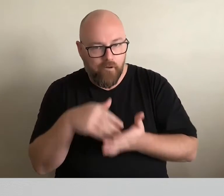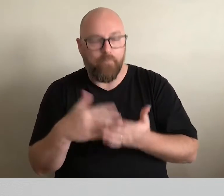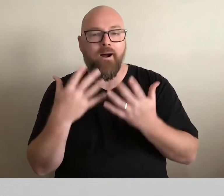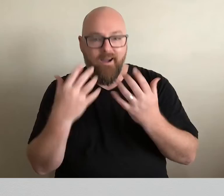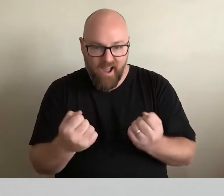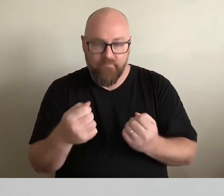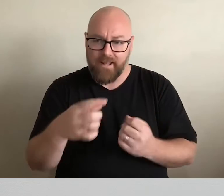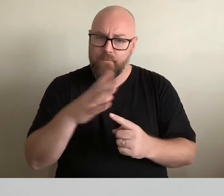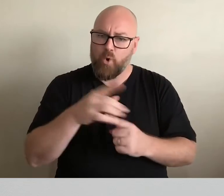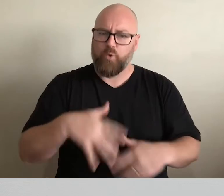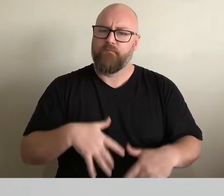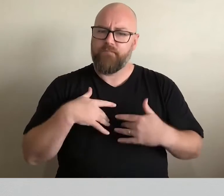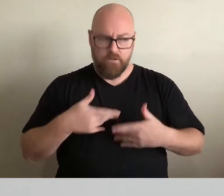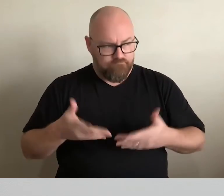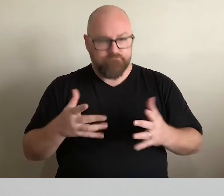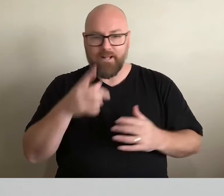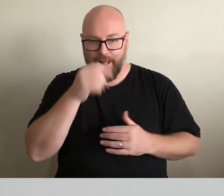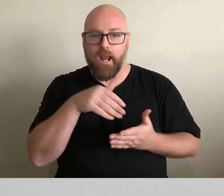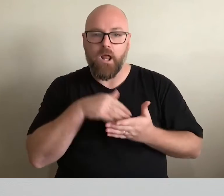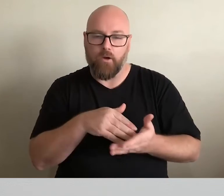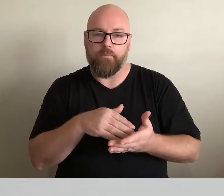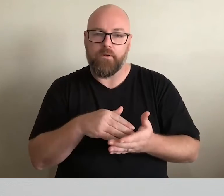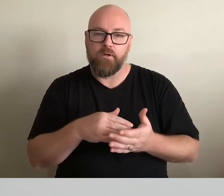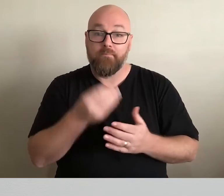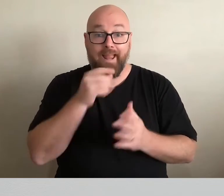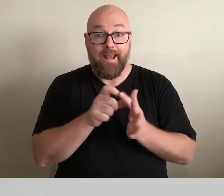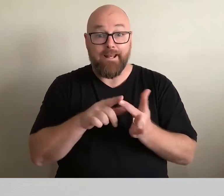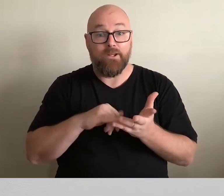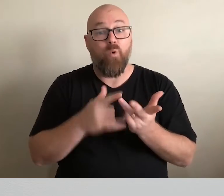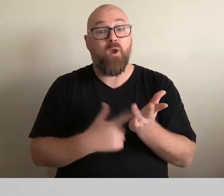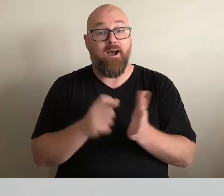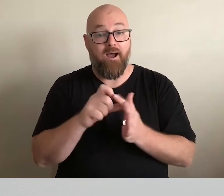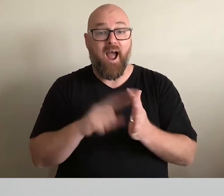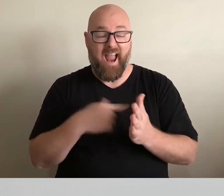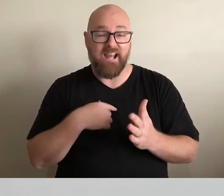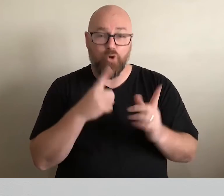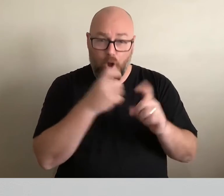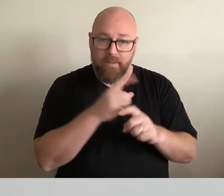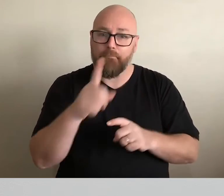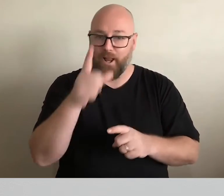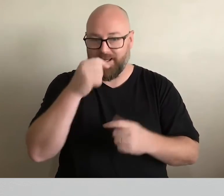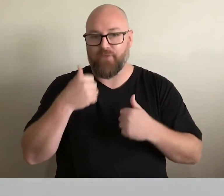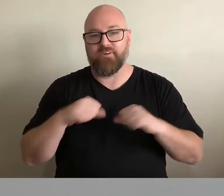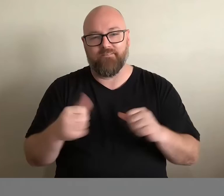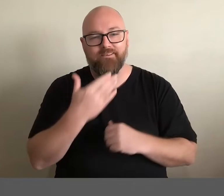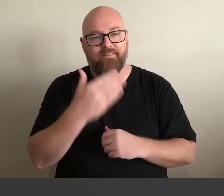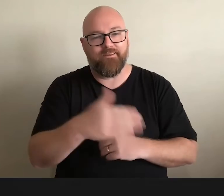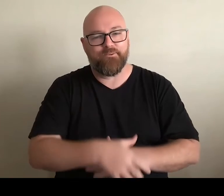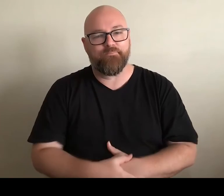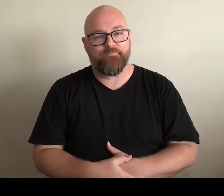feel able to ask for help and to take the first steps in getting help. Eating disorders are complex, but recovery is possible. Thank you very much.